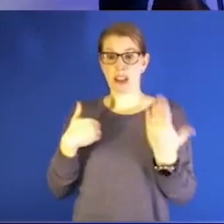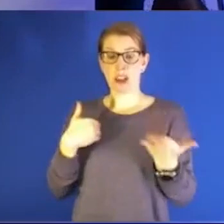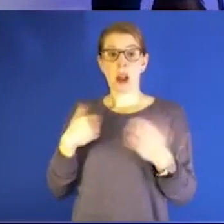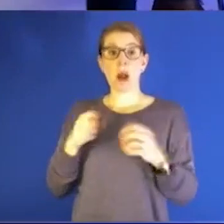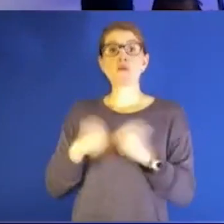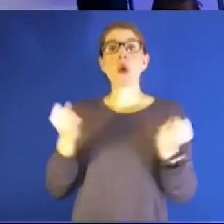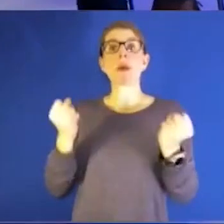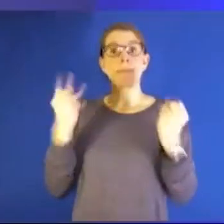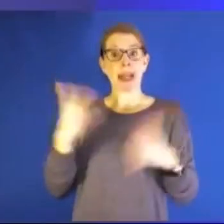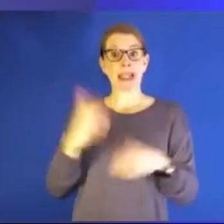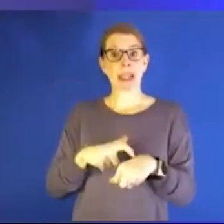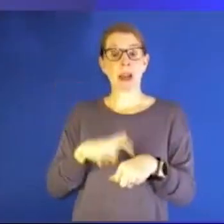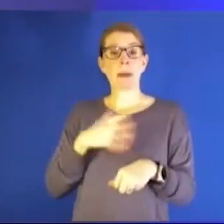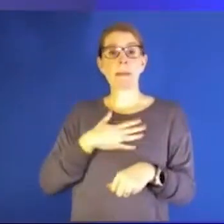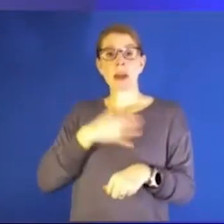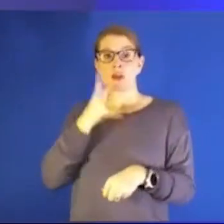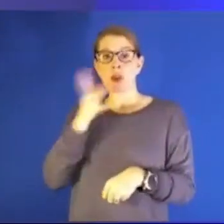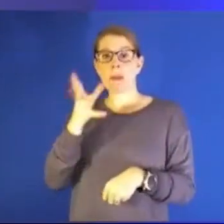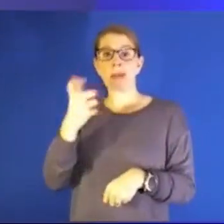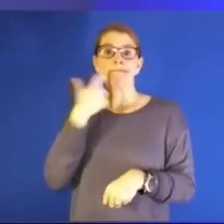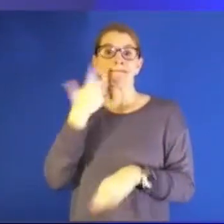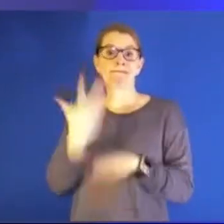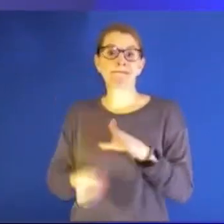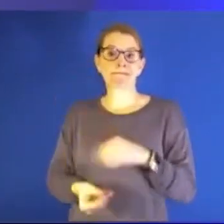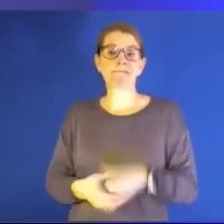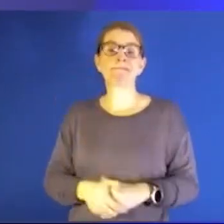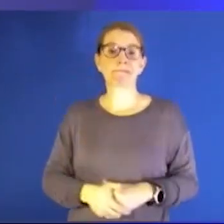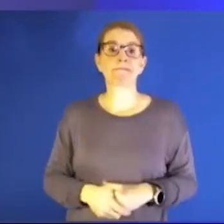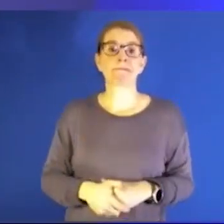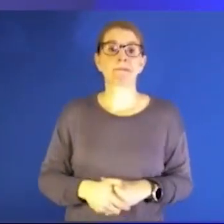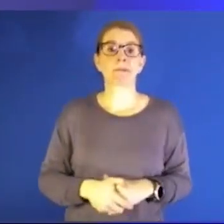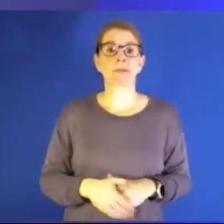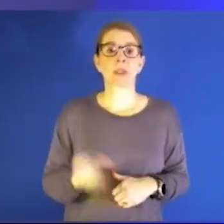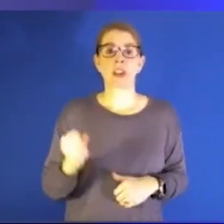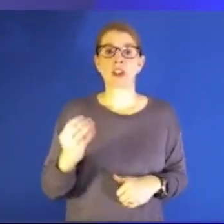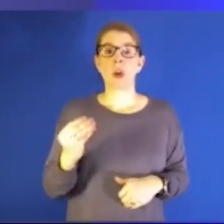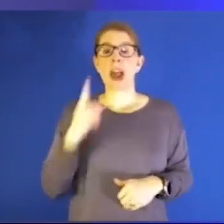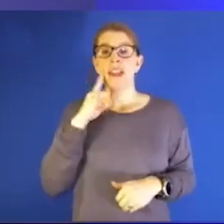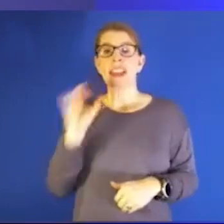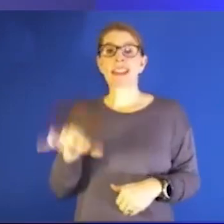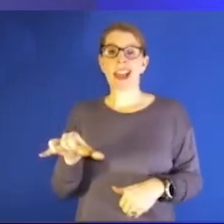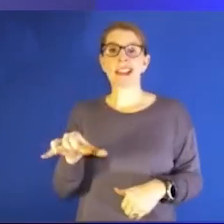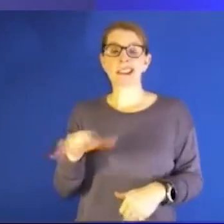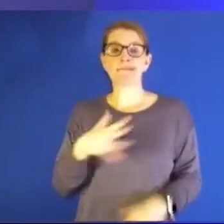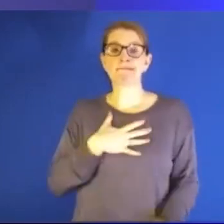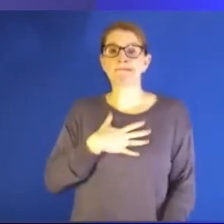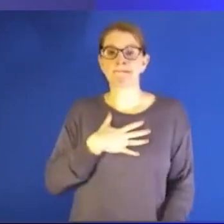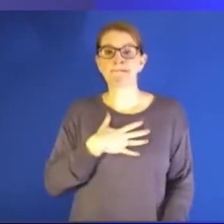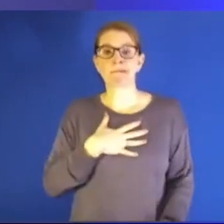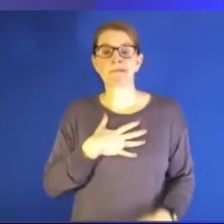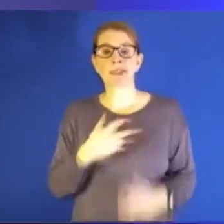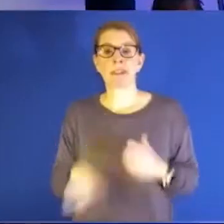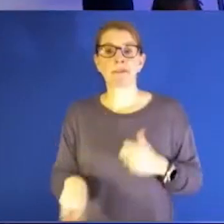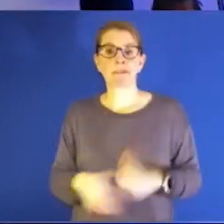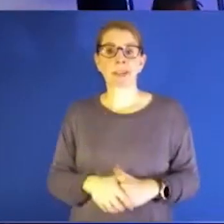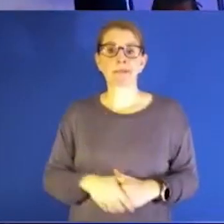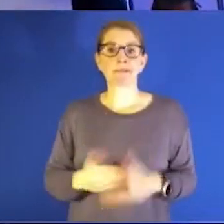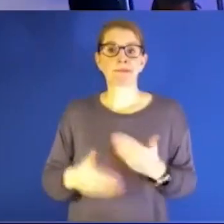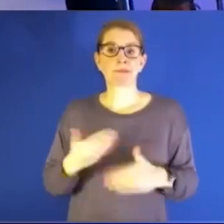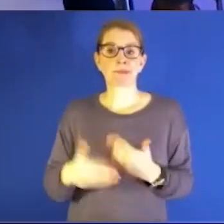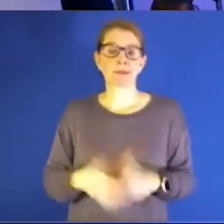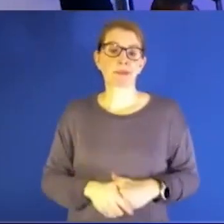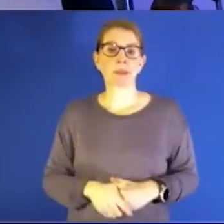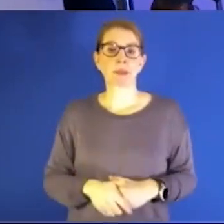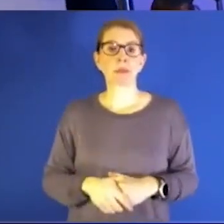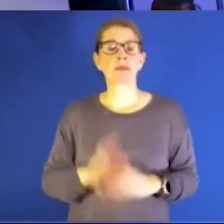times. My grandma recently passed away, and so I think that's been a little tough. So. Yeah. So, I mean, again, elaborate a little